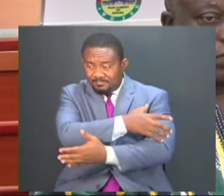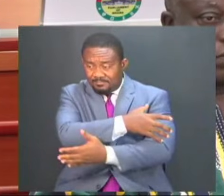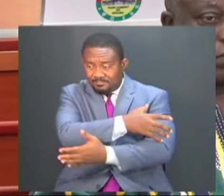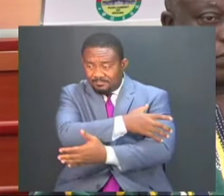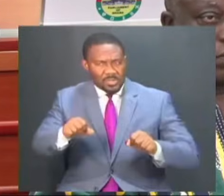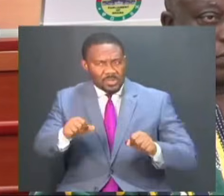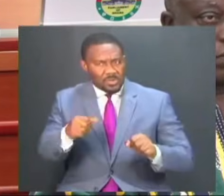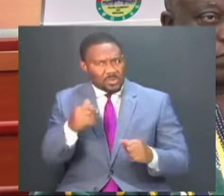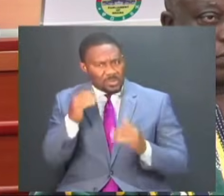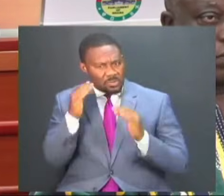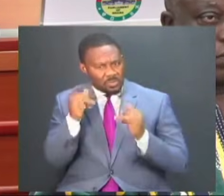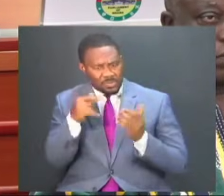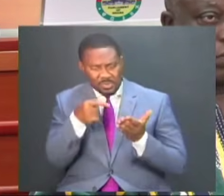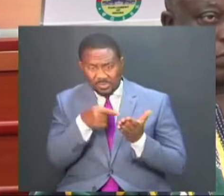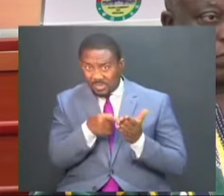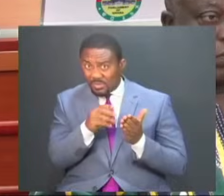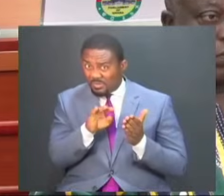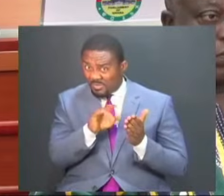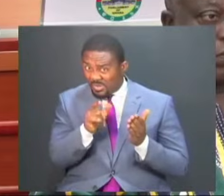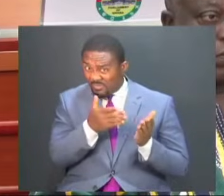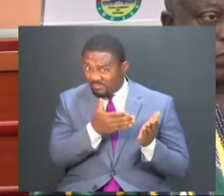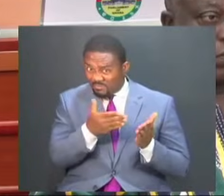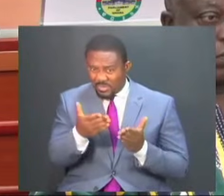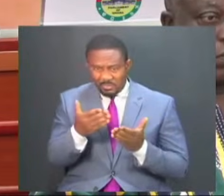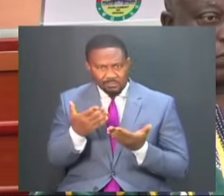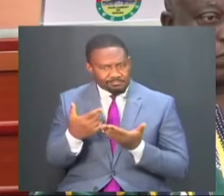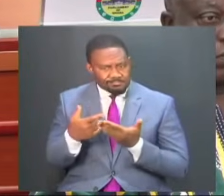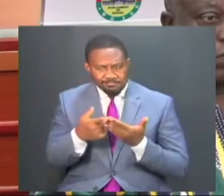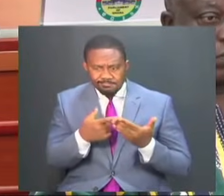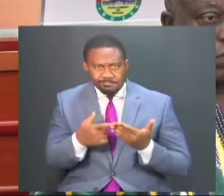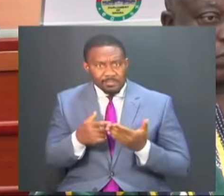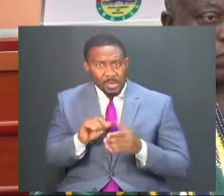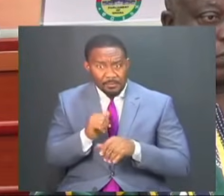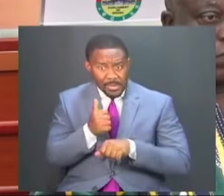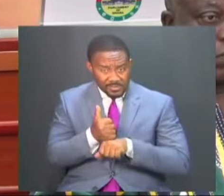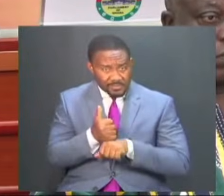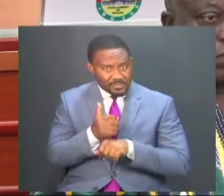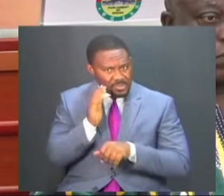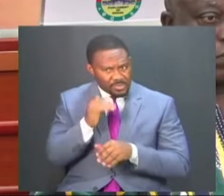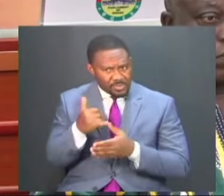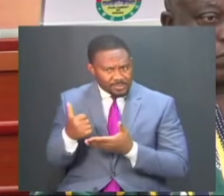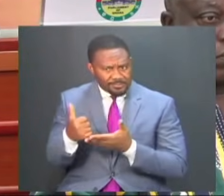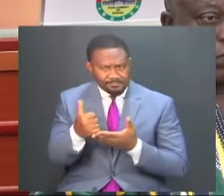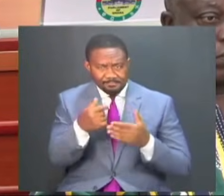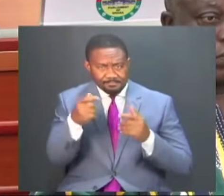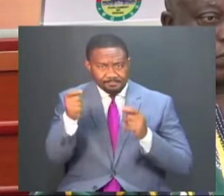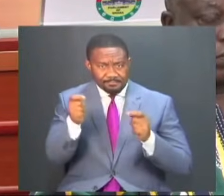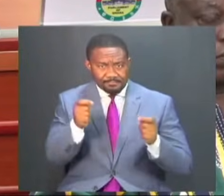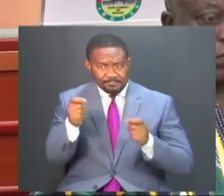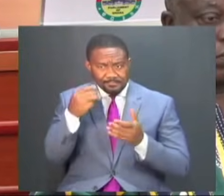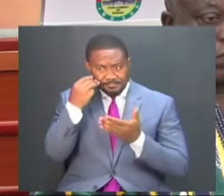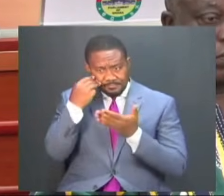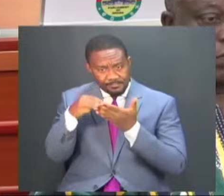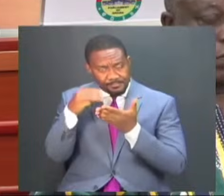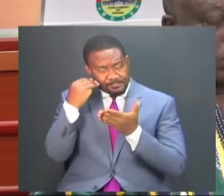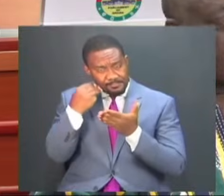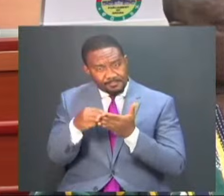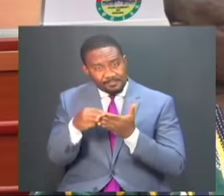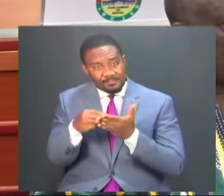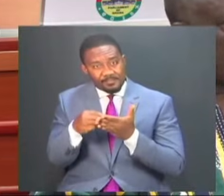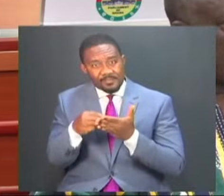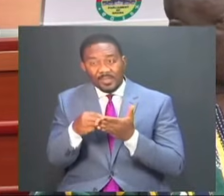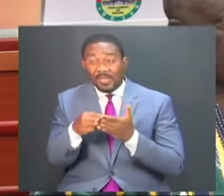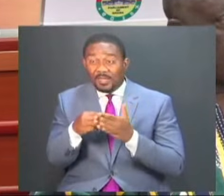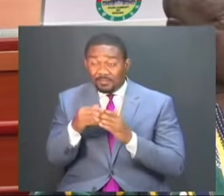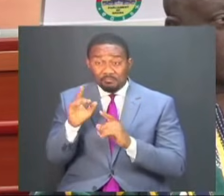bill is considered and passed by this House, it will help us to control, monitor, and